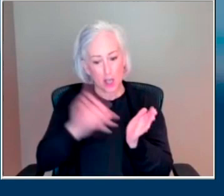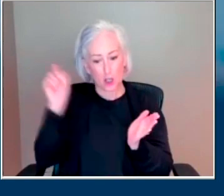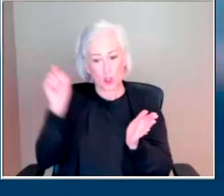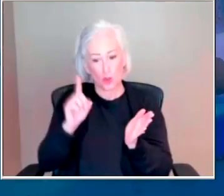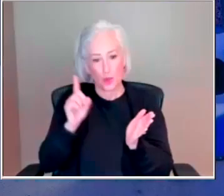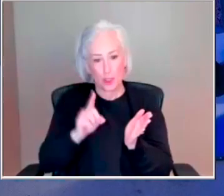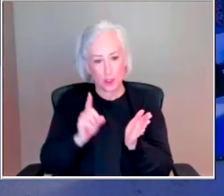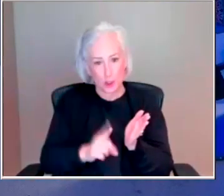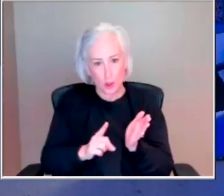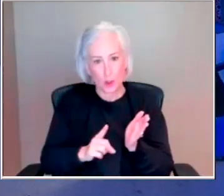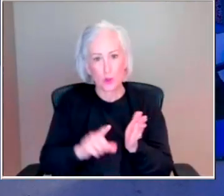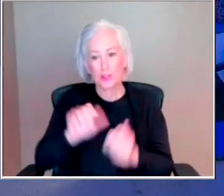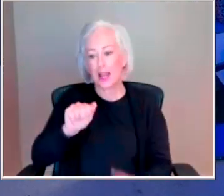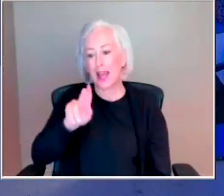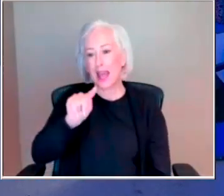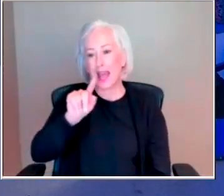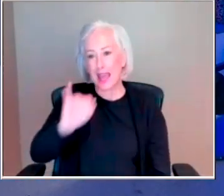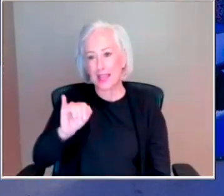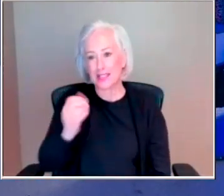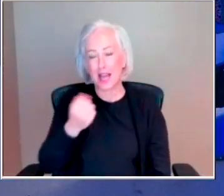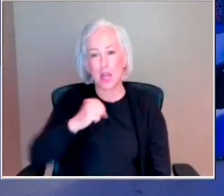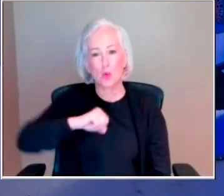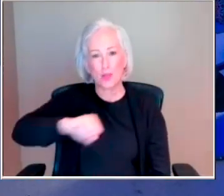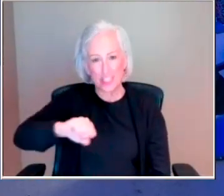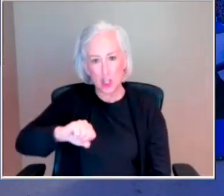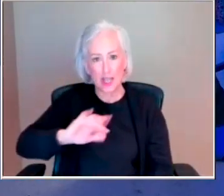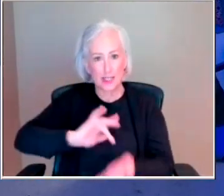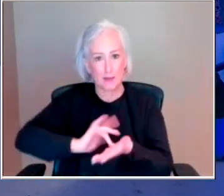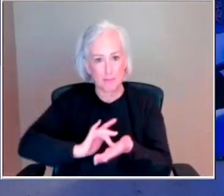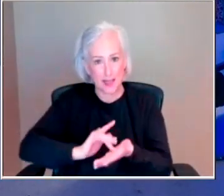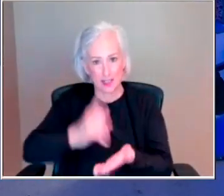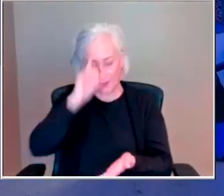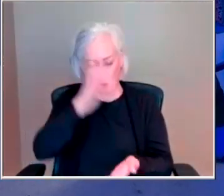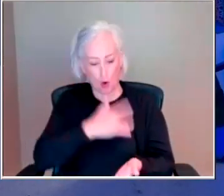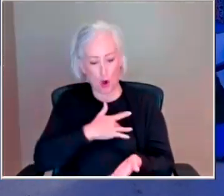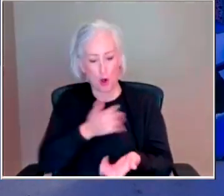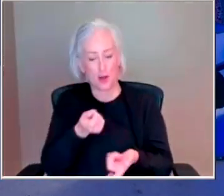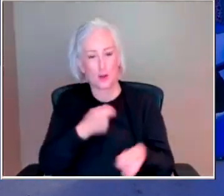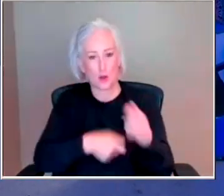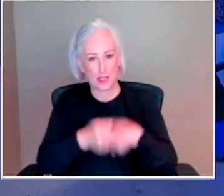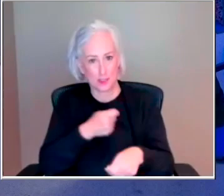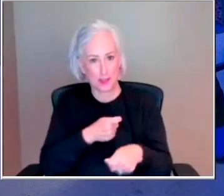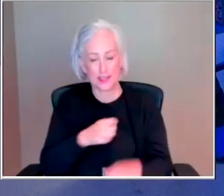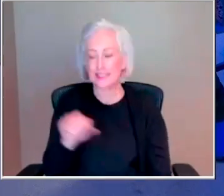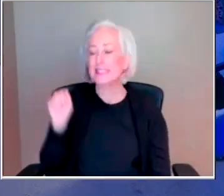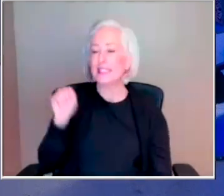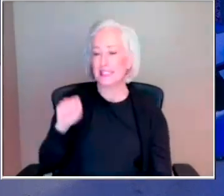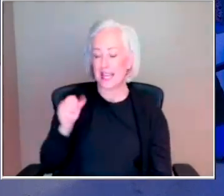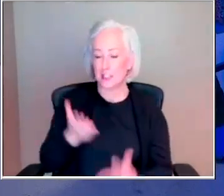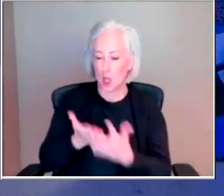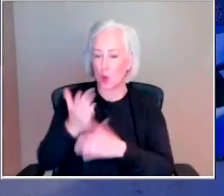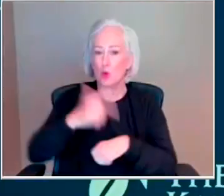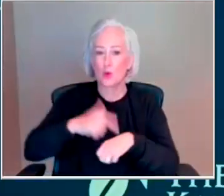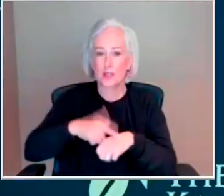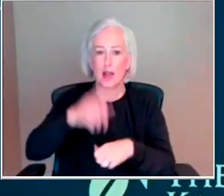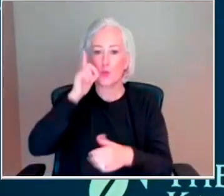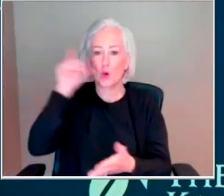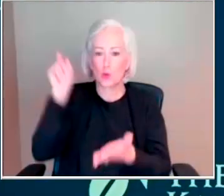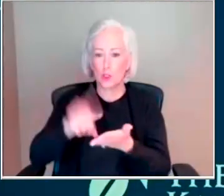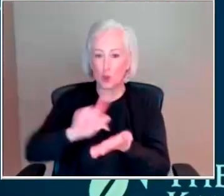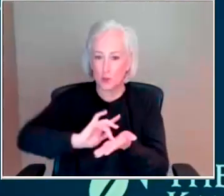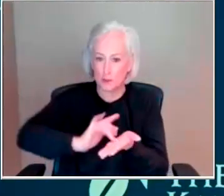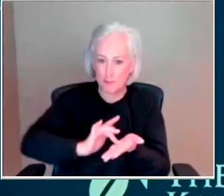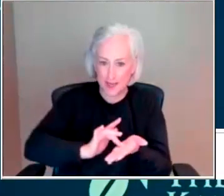anti-rejection medication for patients who've undergone heart transplant? Yes, excuse me. Yes, over time they'll reduce both the doses of the steroids